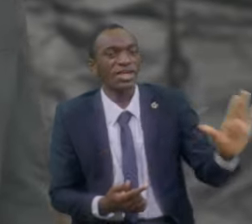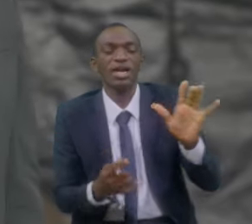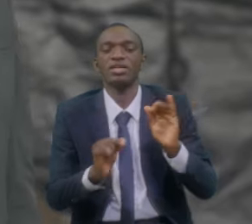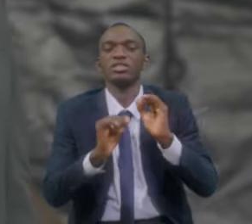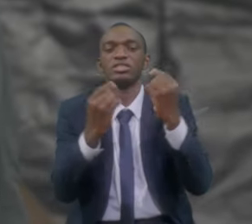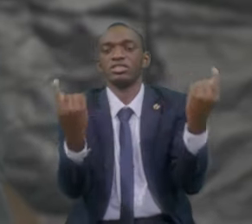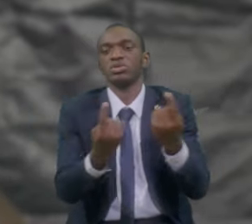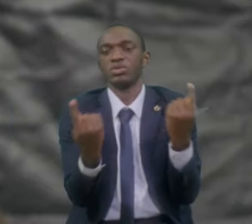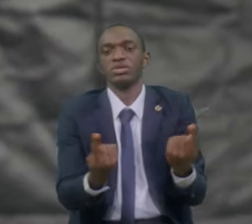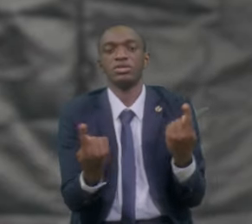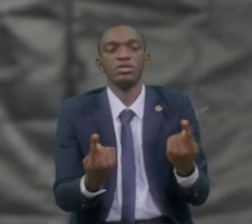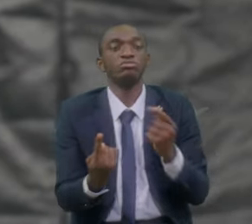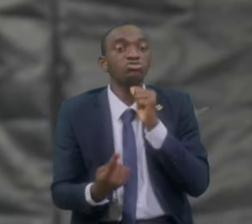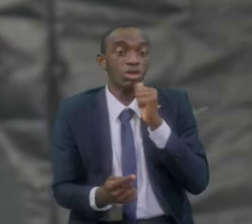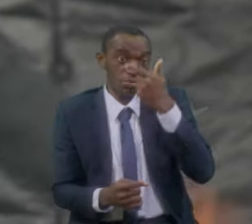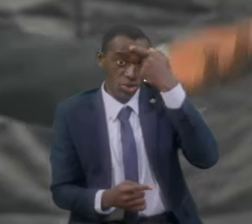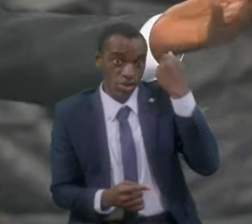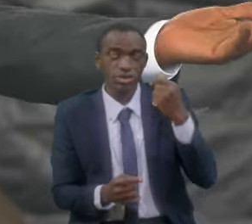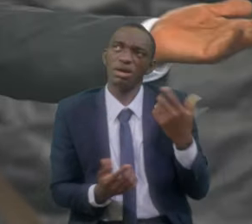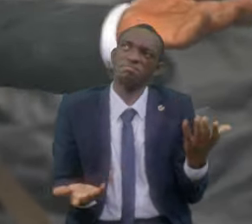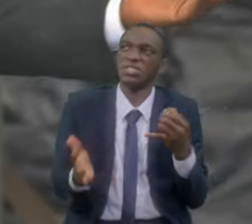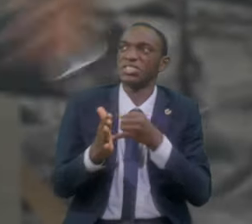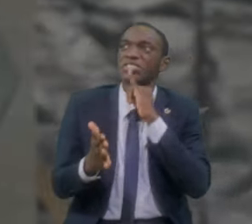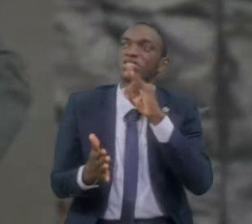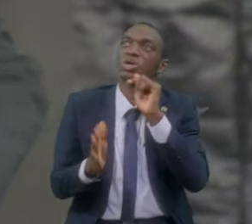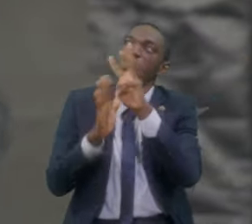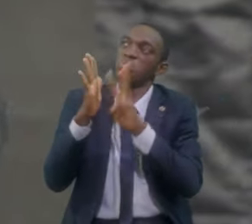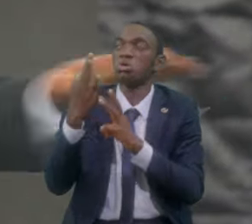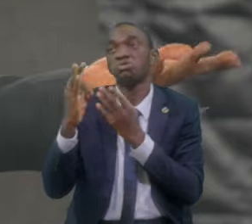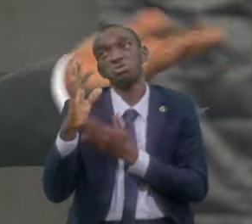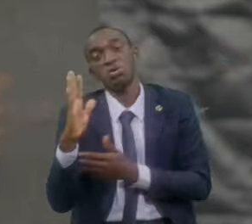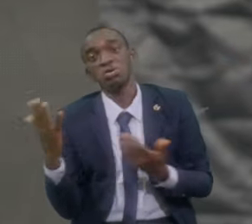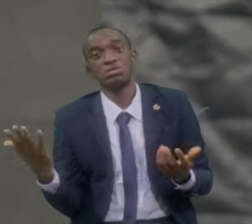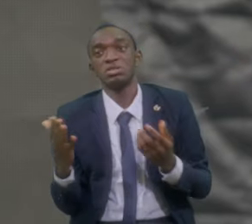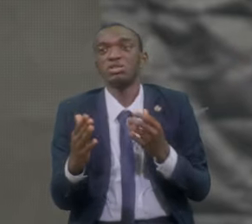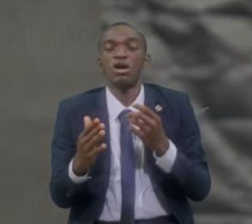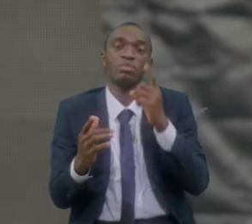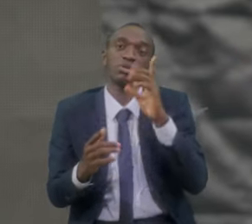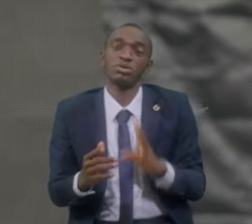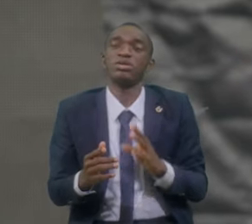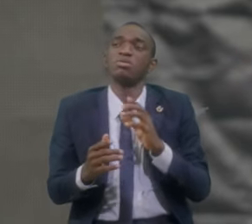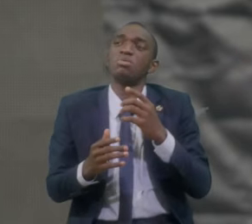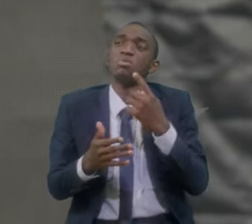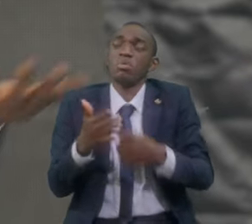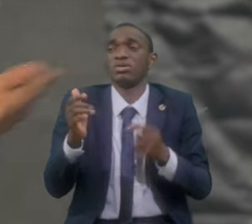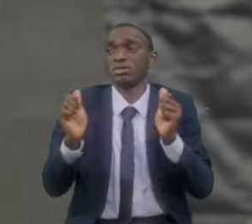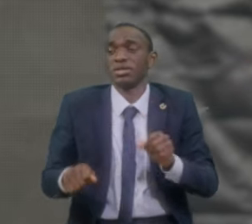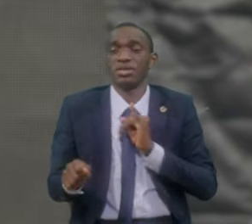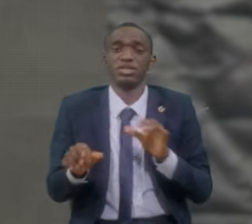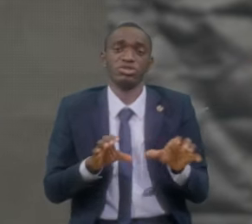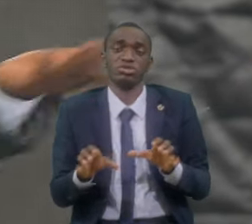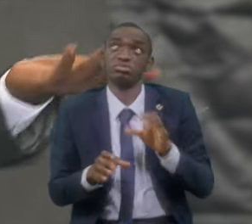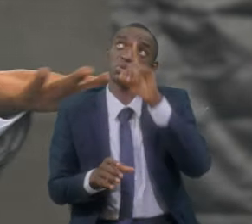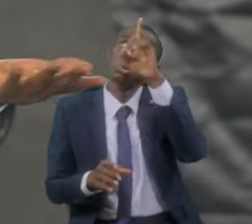is the will of God, not because what can I do? God wants me to be beaten by serpent, the